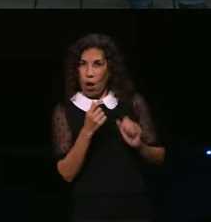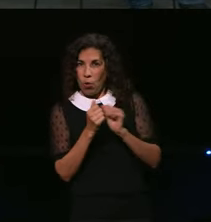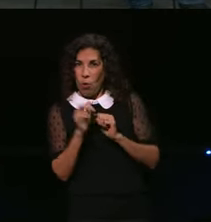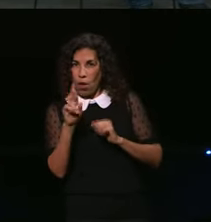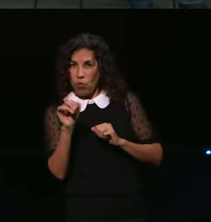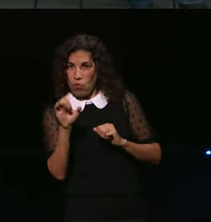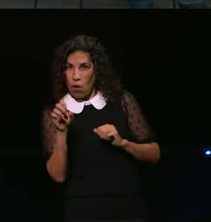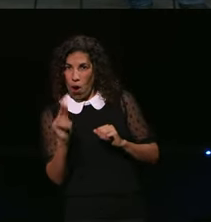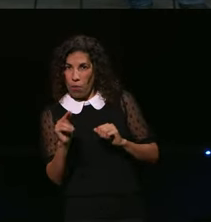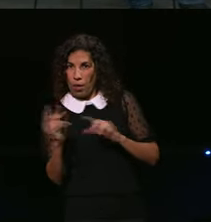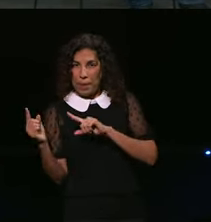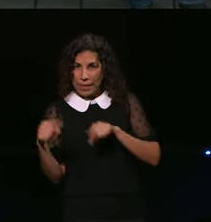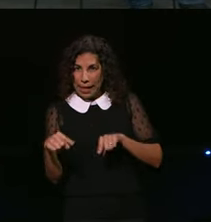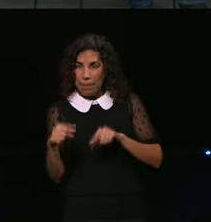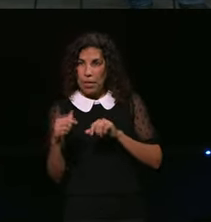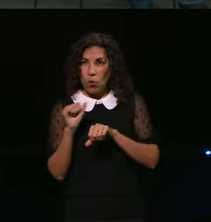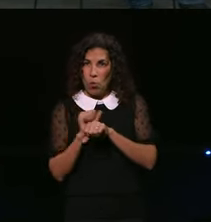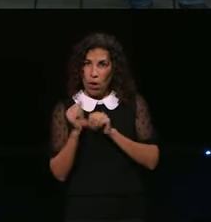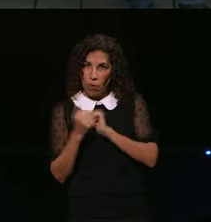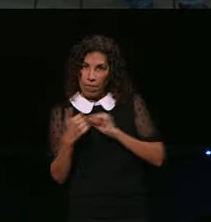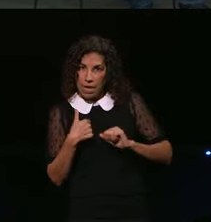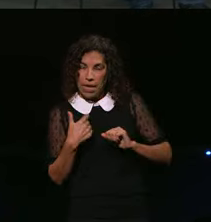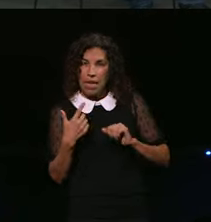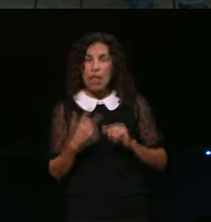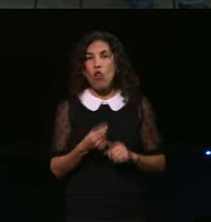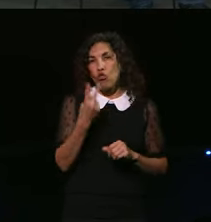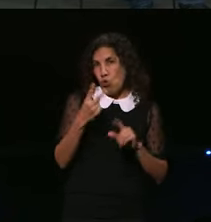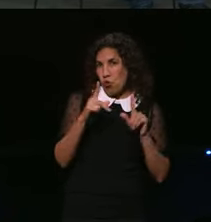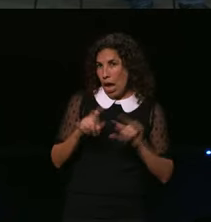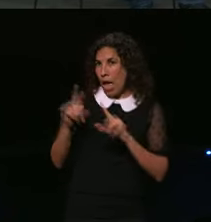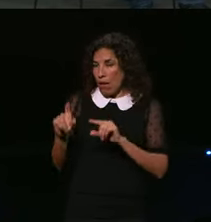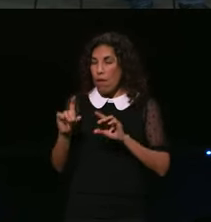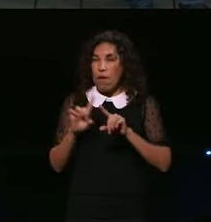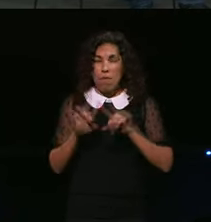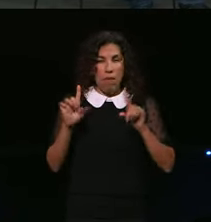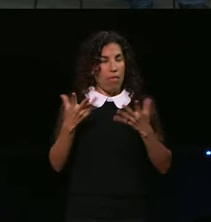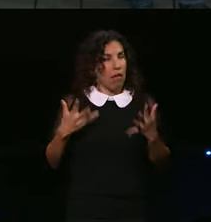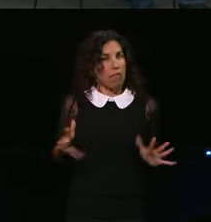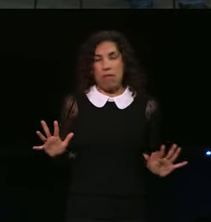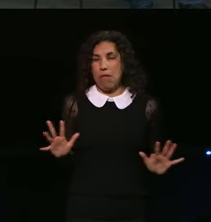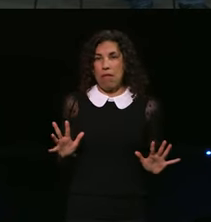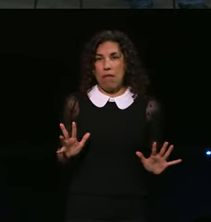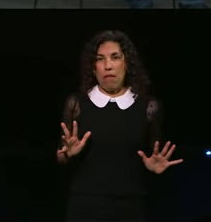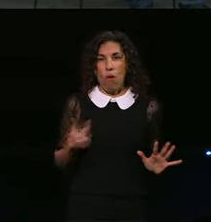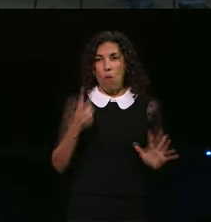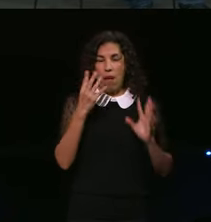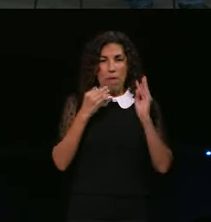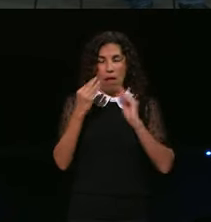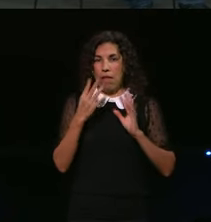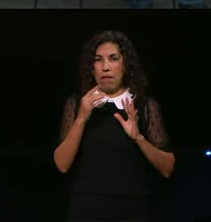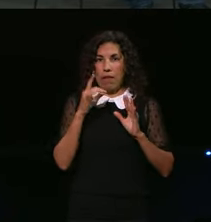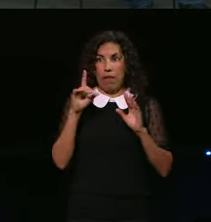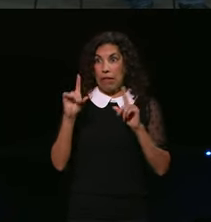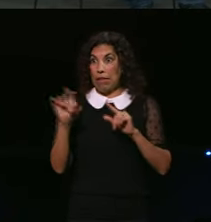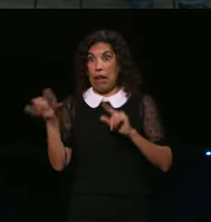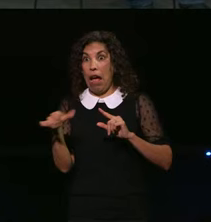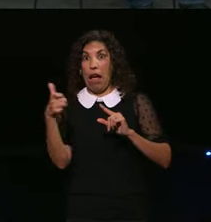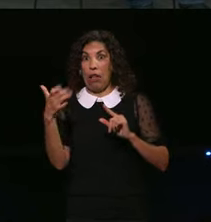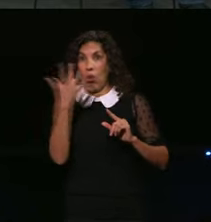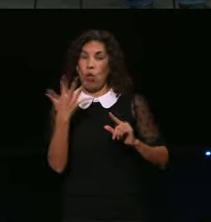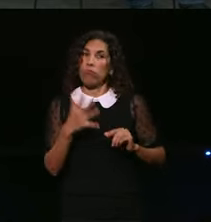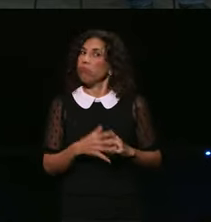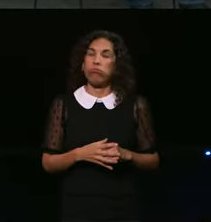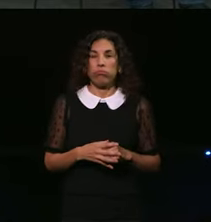because he was coming in to work with me. So, yeah, two tests, but just that one makeup. We didn't test any other